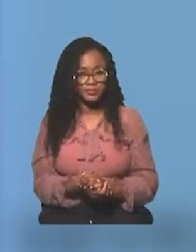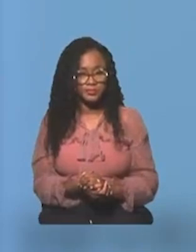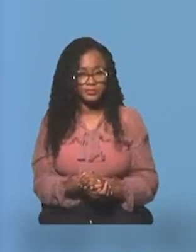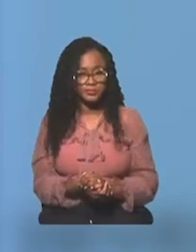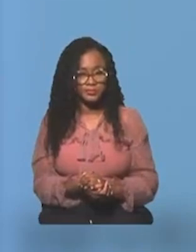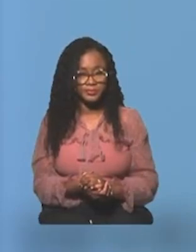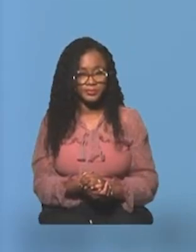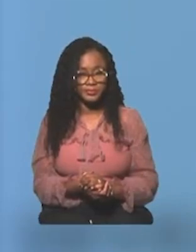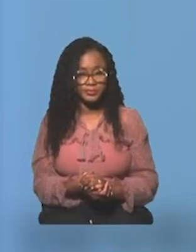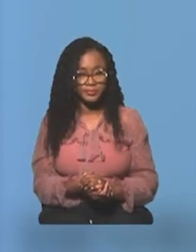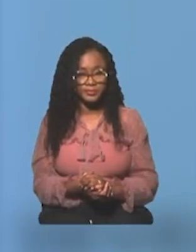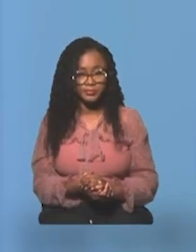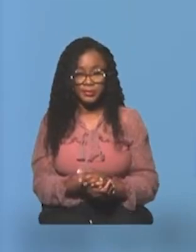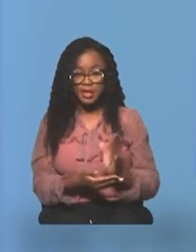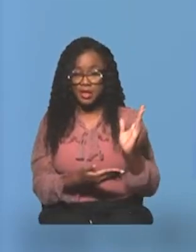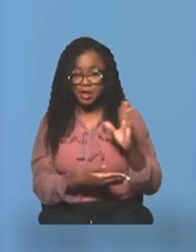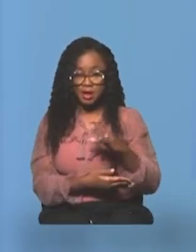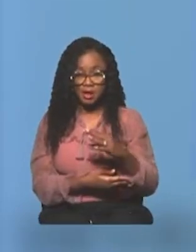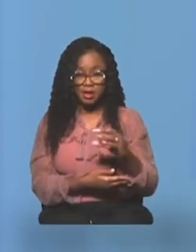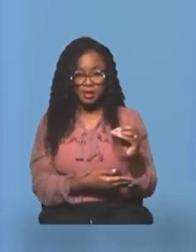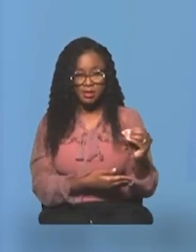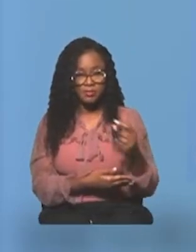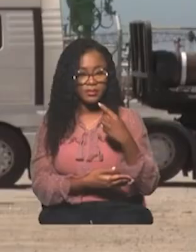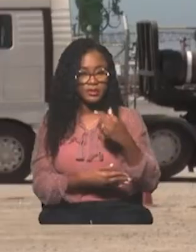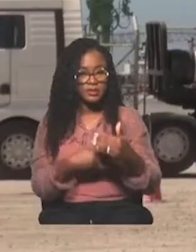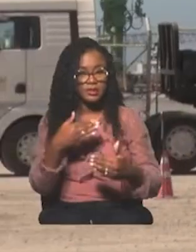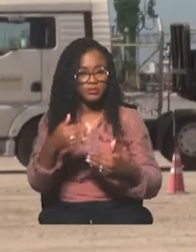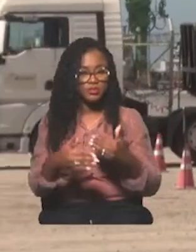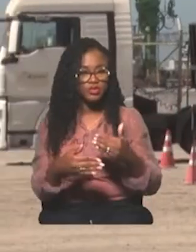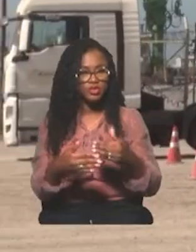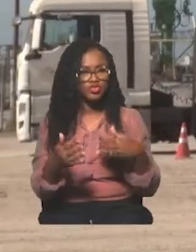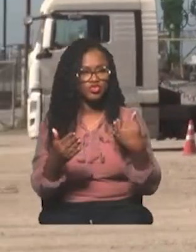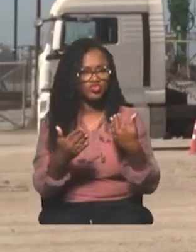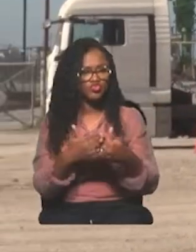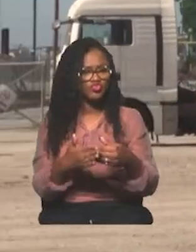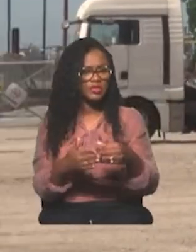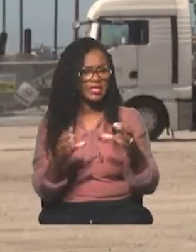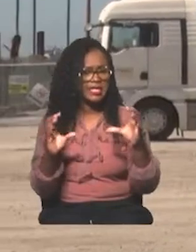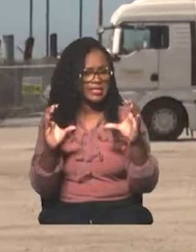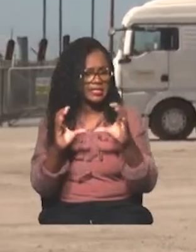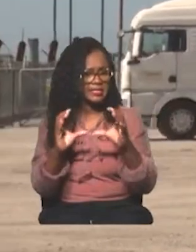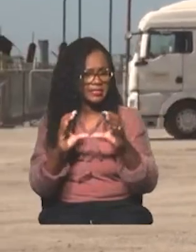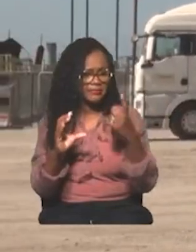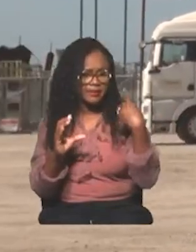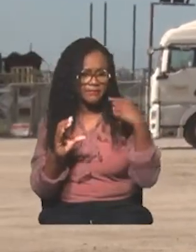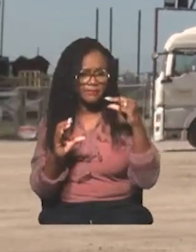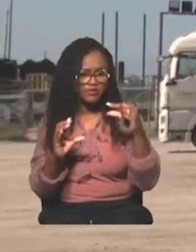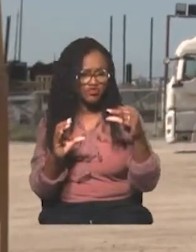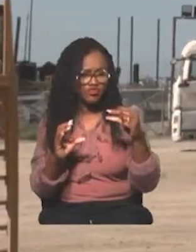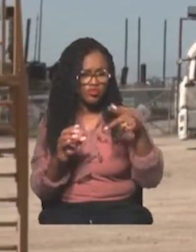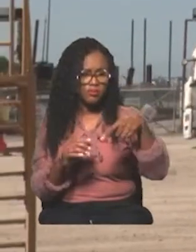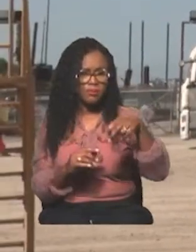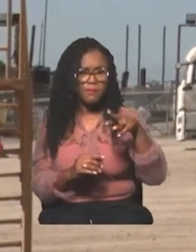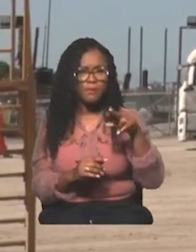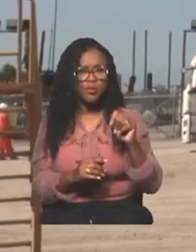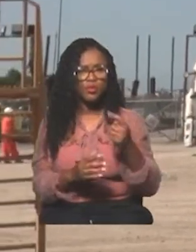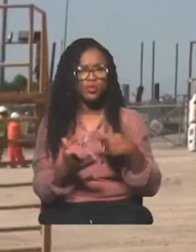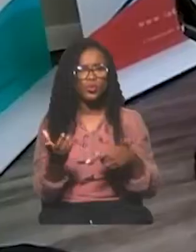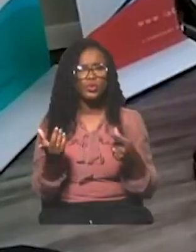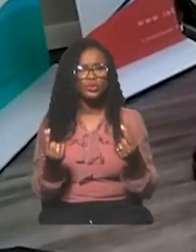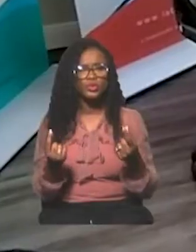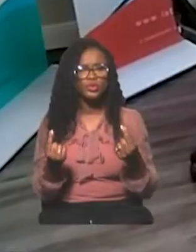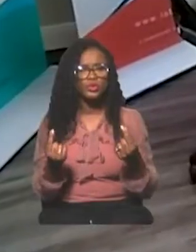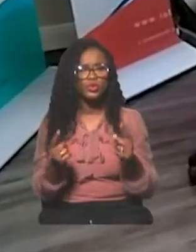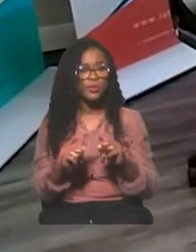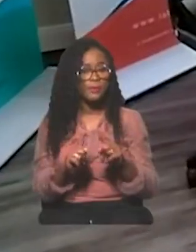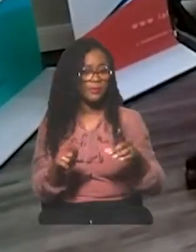Development Company Limited, Labidco, says the process to achieve Green Port certification was very robust and intense. But